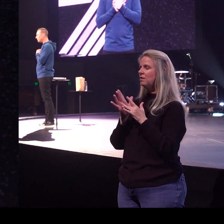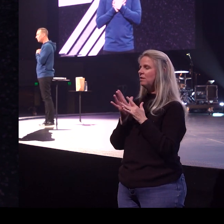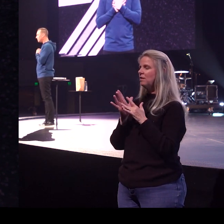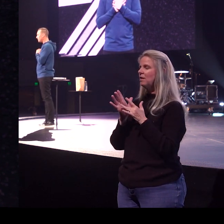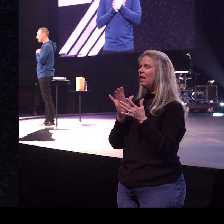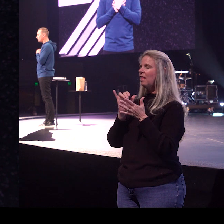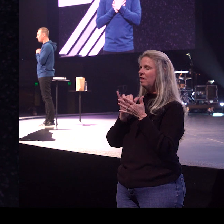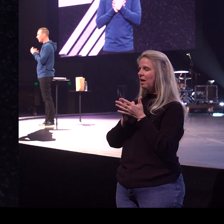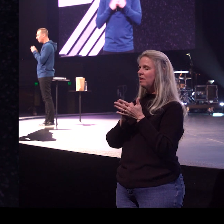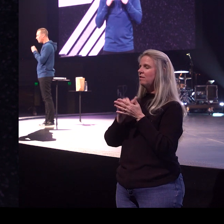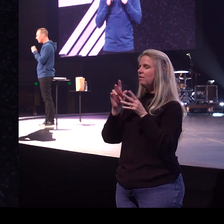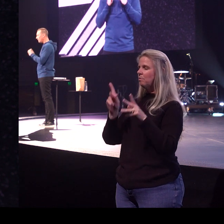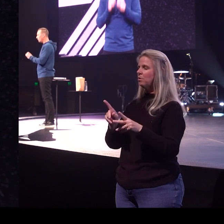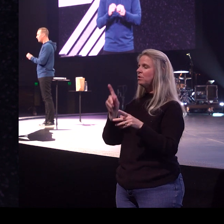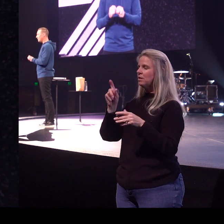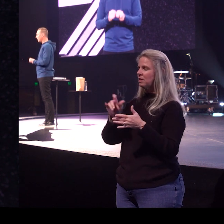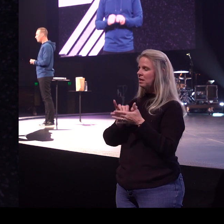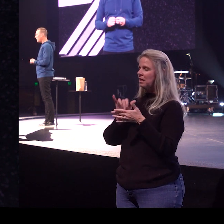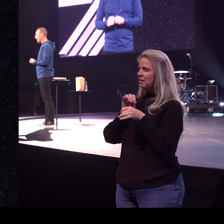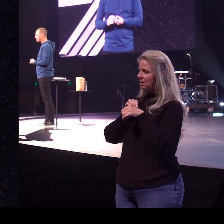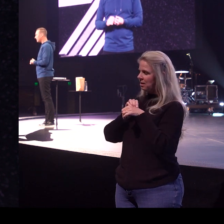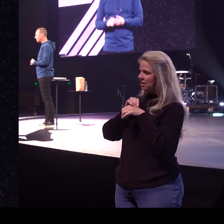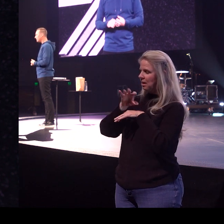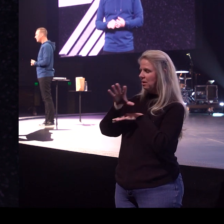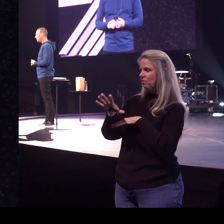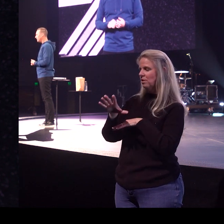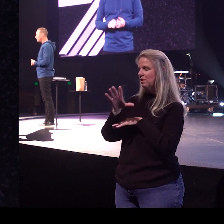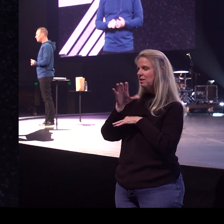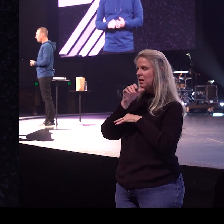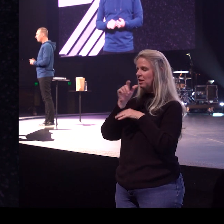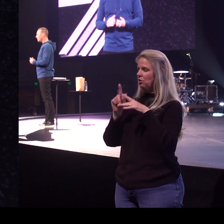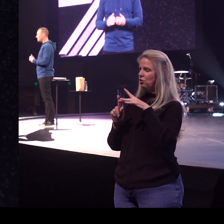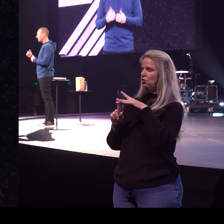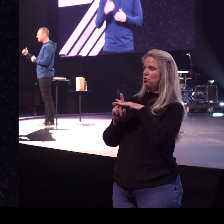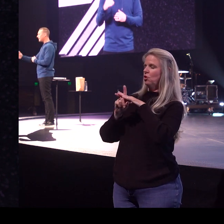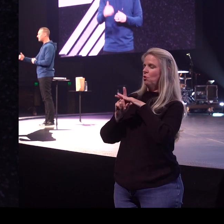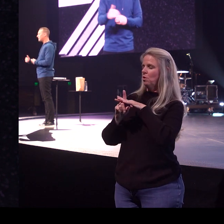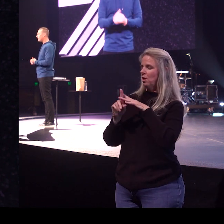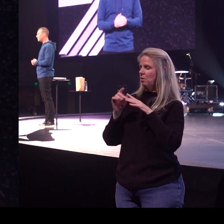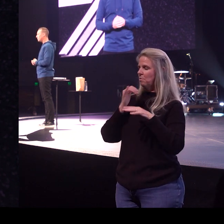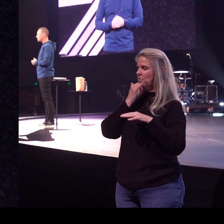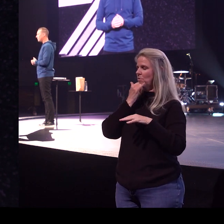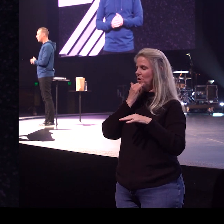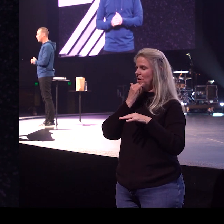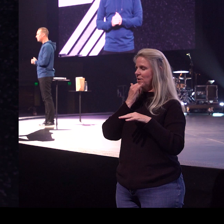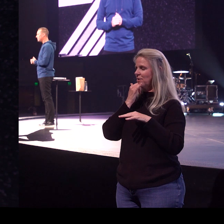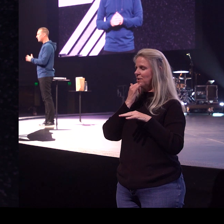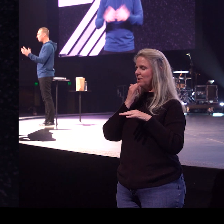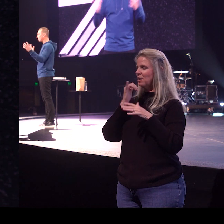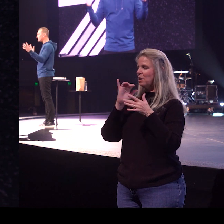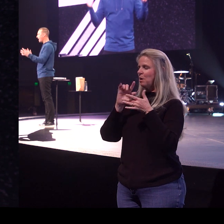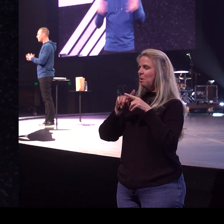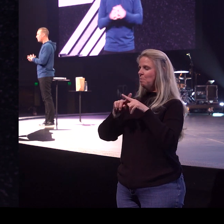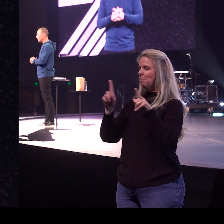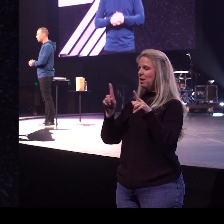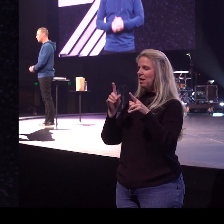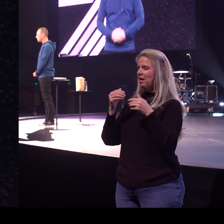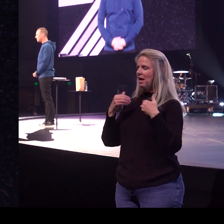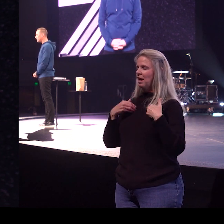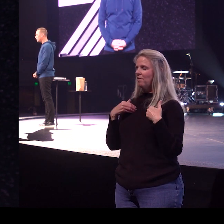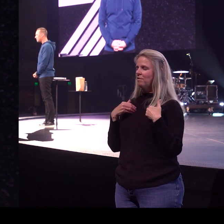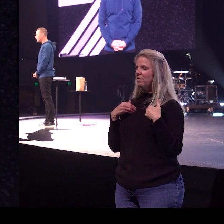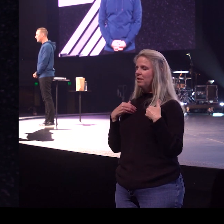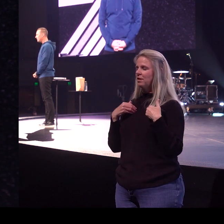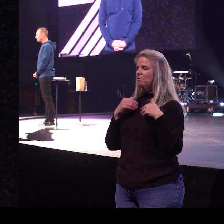to be influenced. And I pray they'd realize they're not here by accident. Would you help them to take a next step, to reach out for help, to talk to one of our staff or pastors